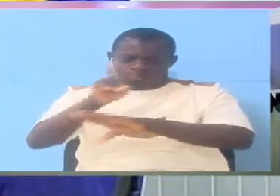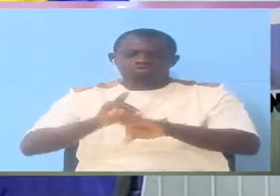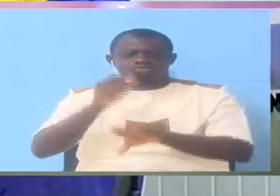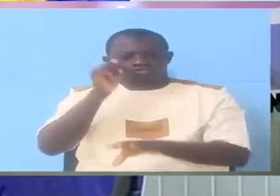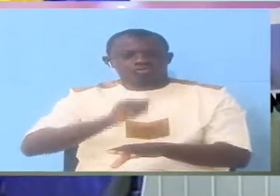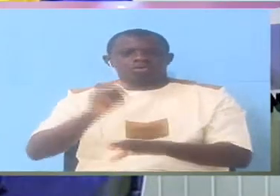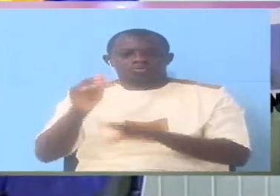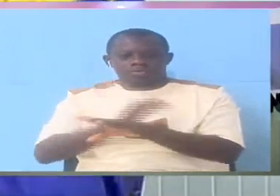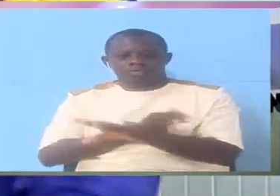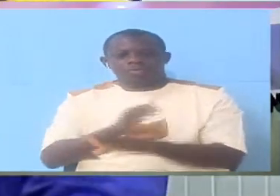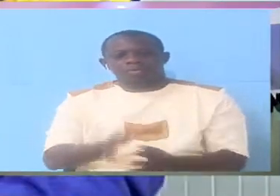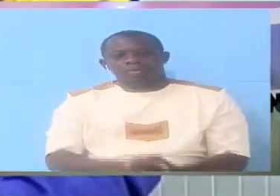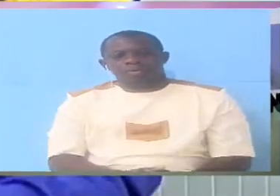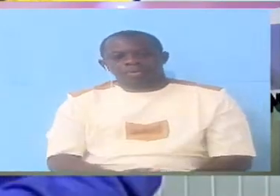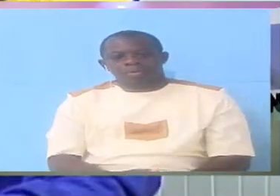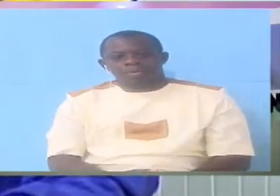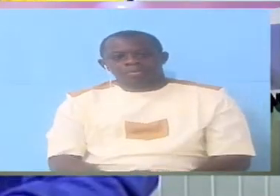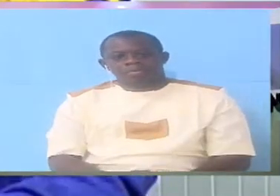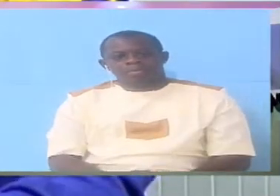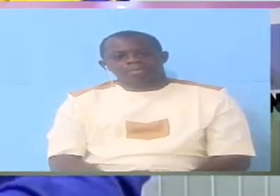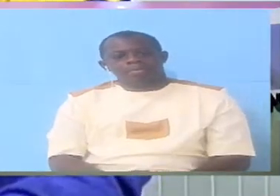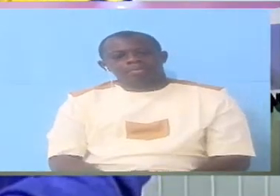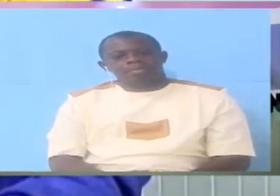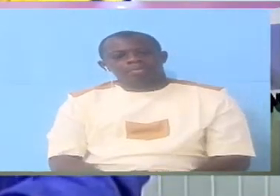dundi kulungo kono ya sembendi